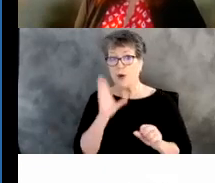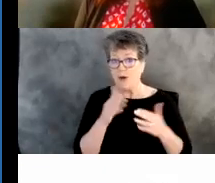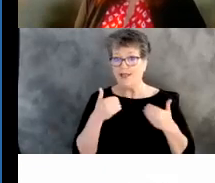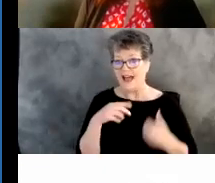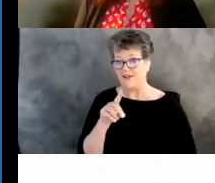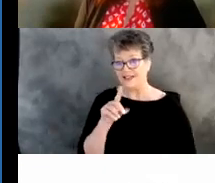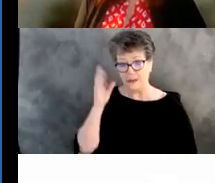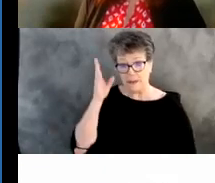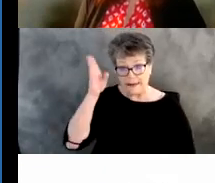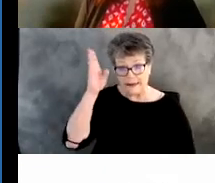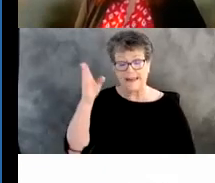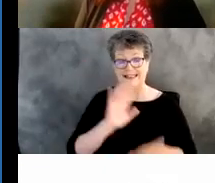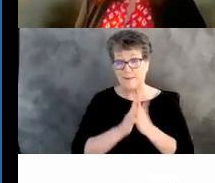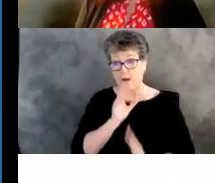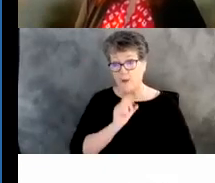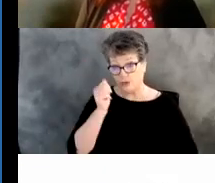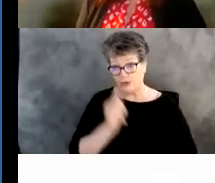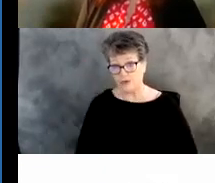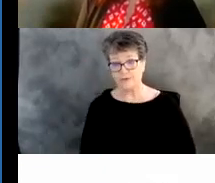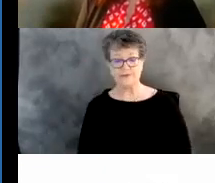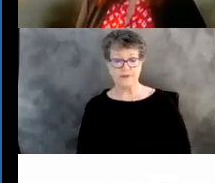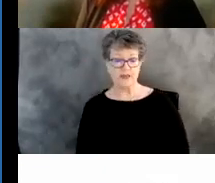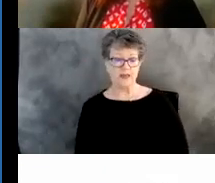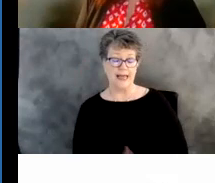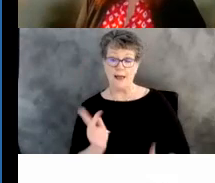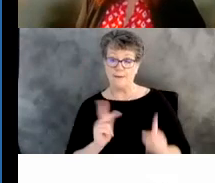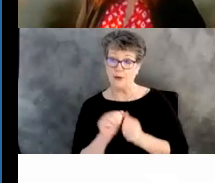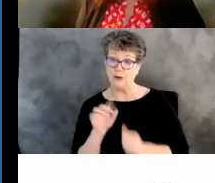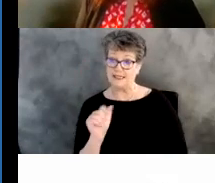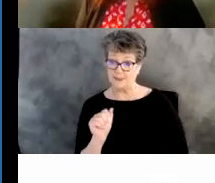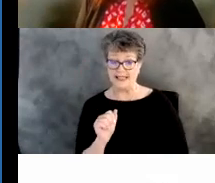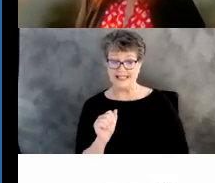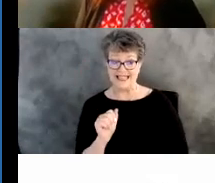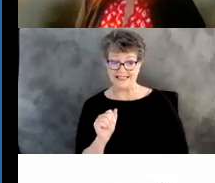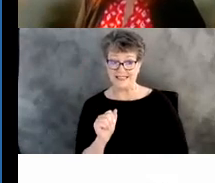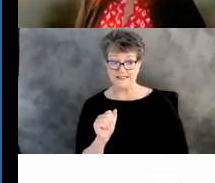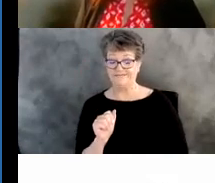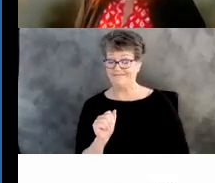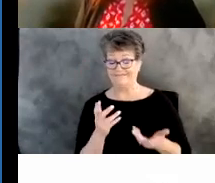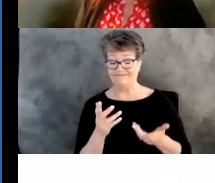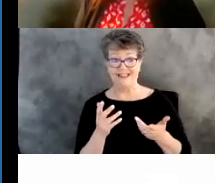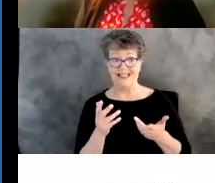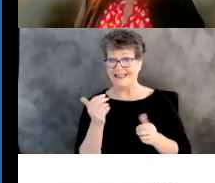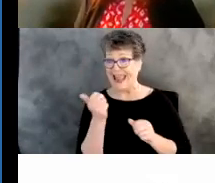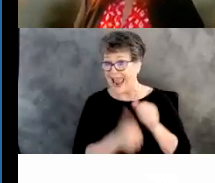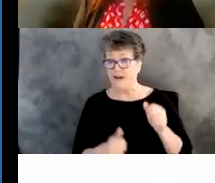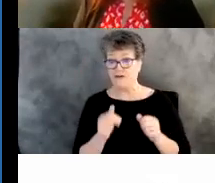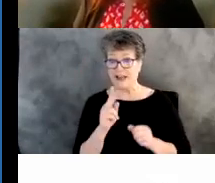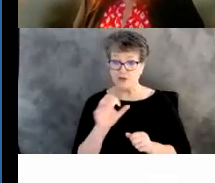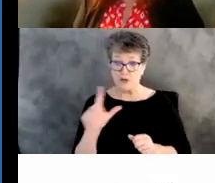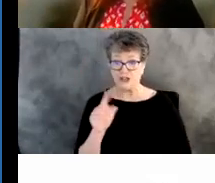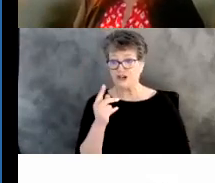a disability as they age. And people with disabilities make up there's people with disabilities in every racial,